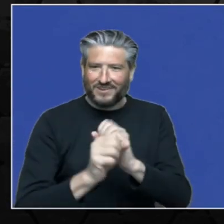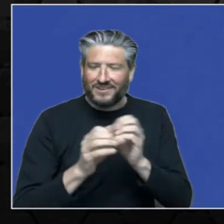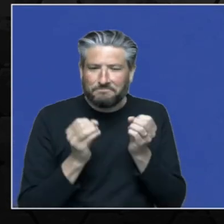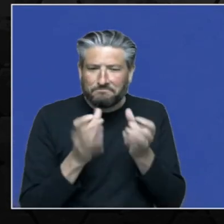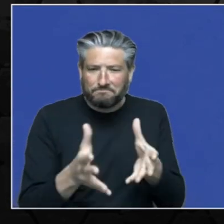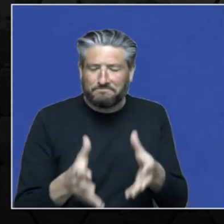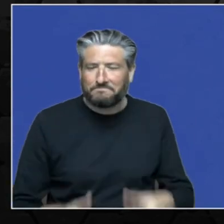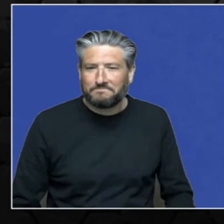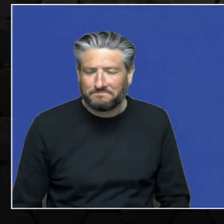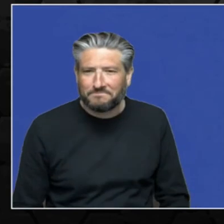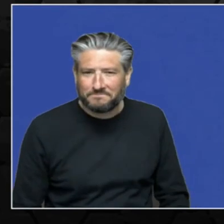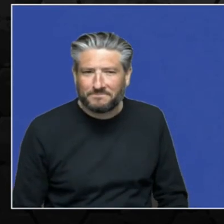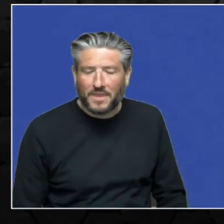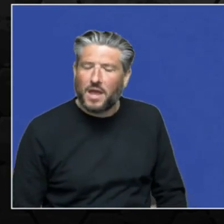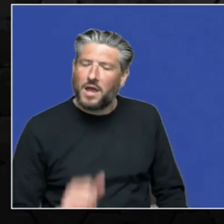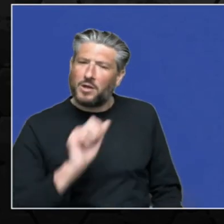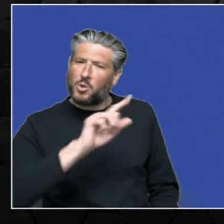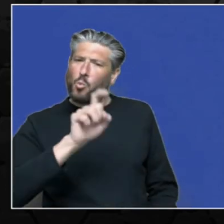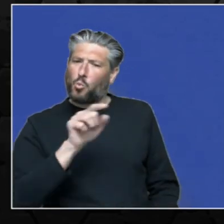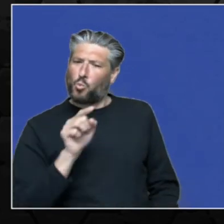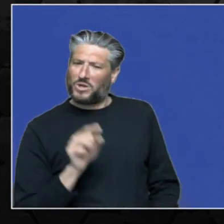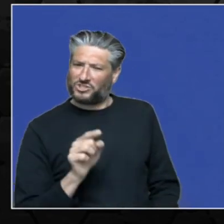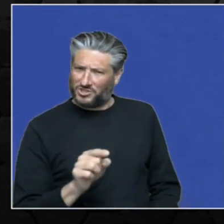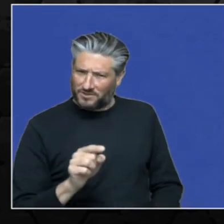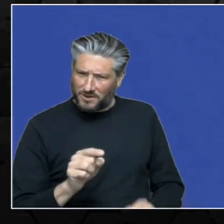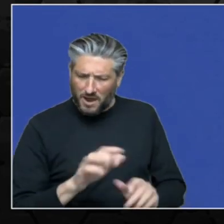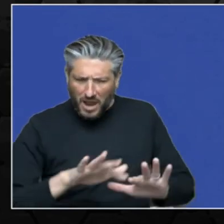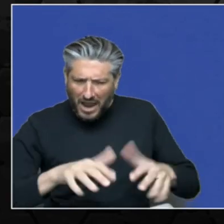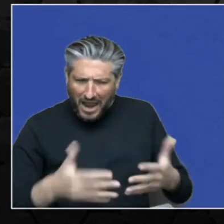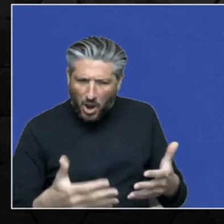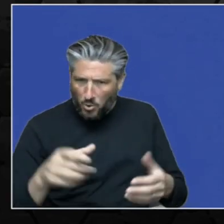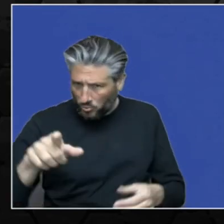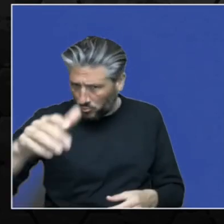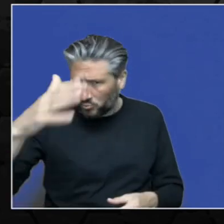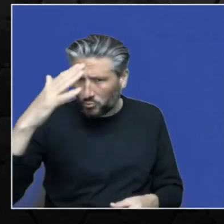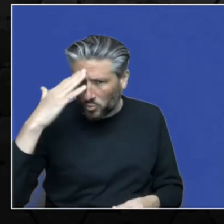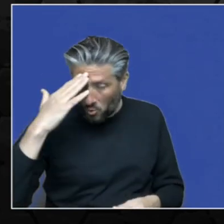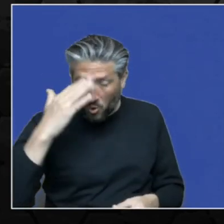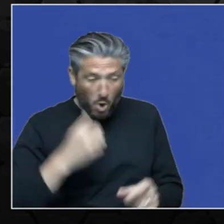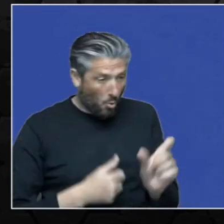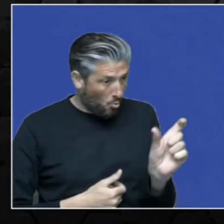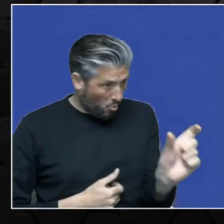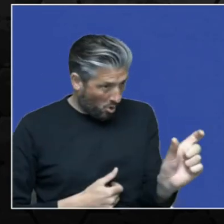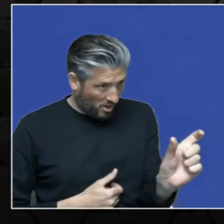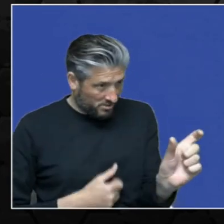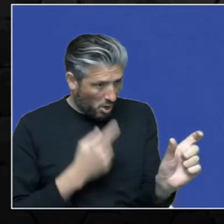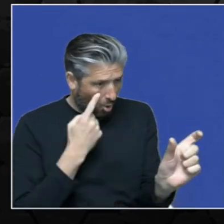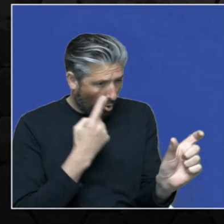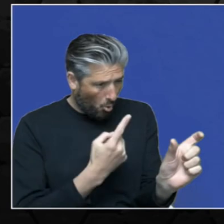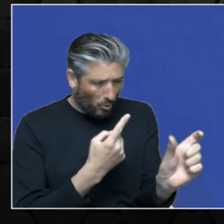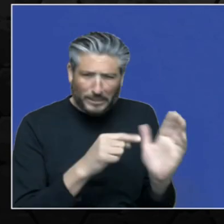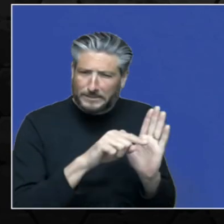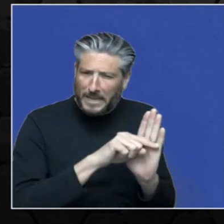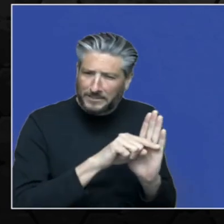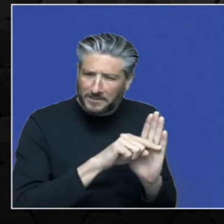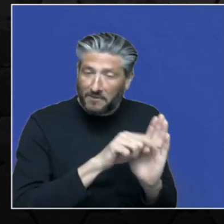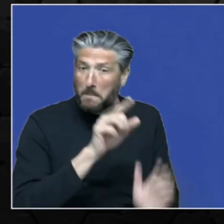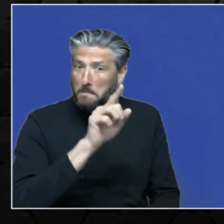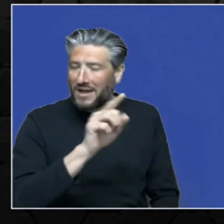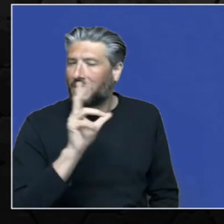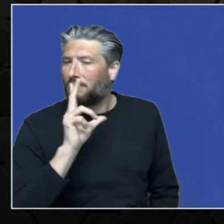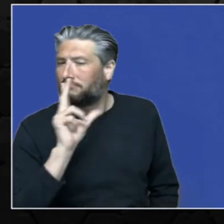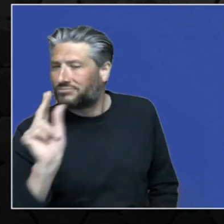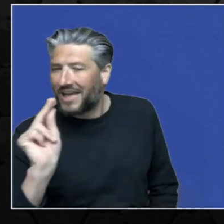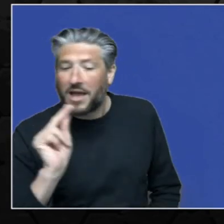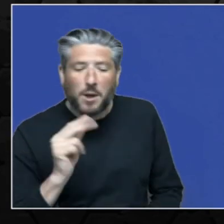do you deal with reversed meaning negative words used in a positive sense? This usually occurs when we're using slang words, right?